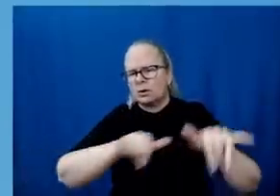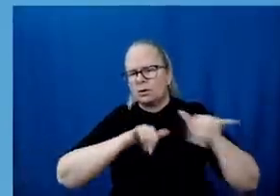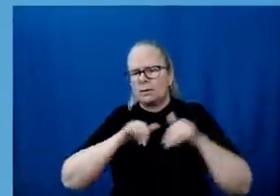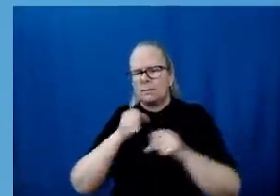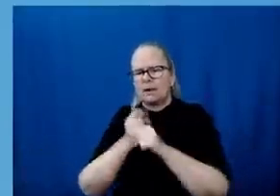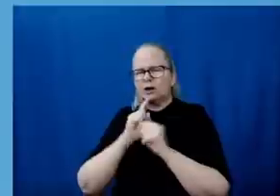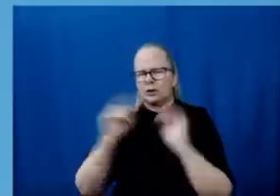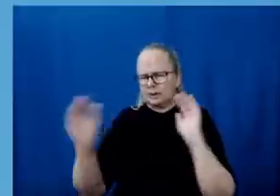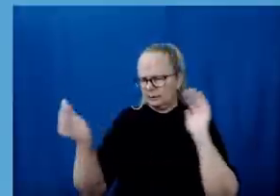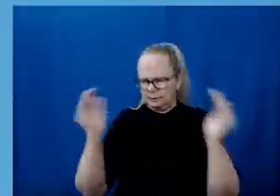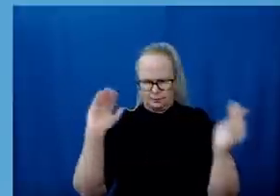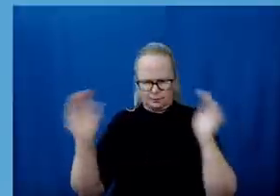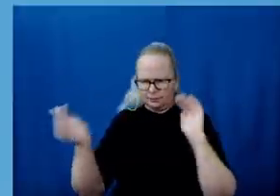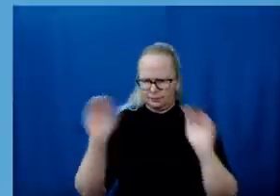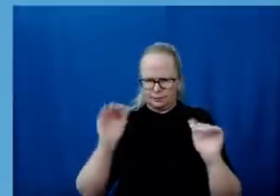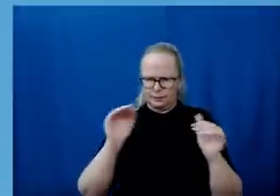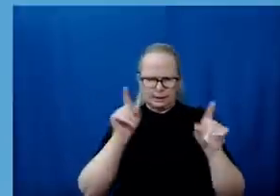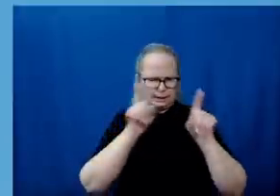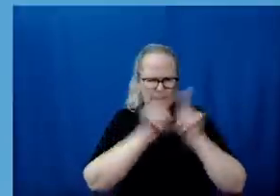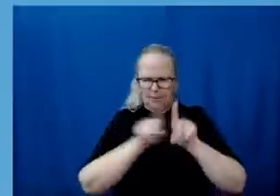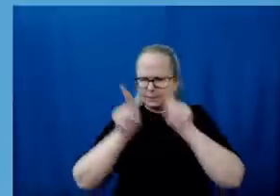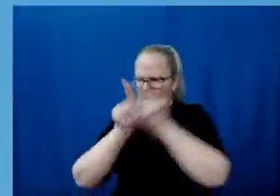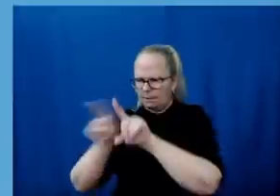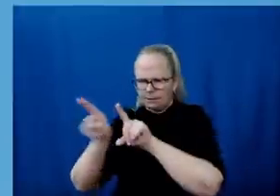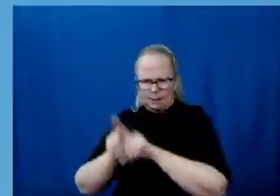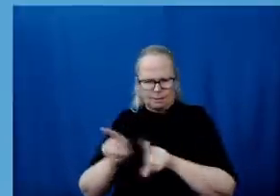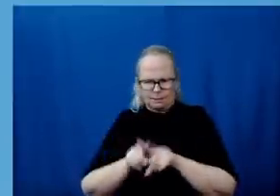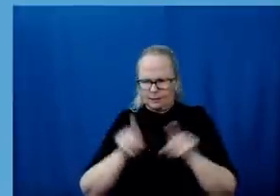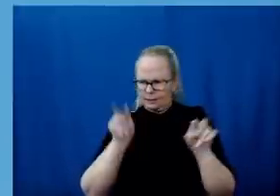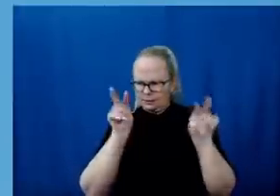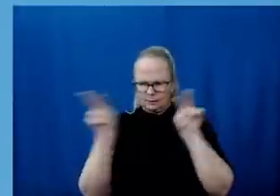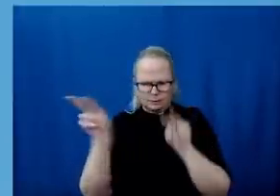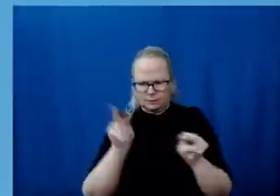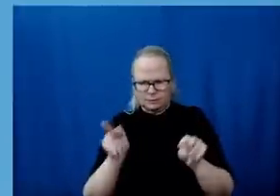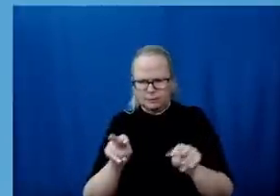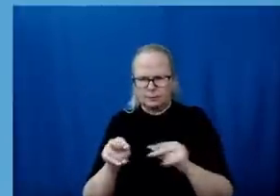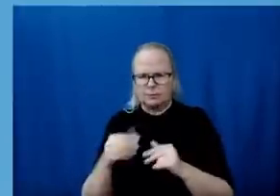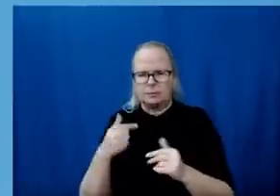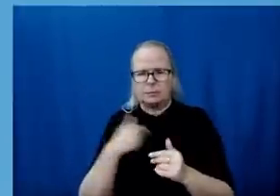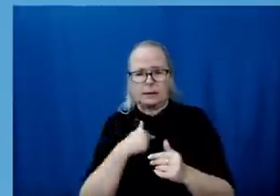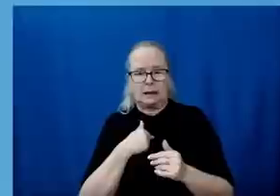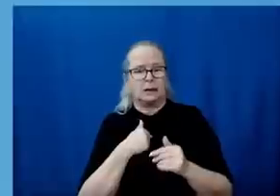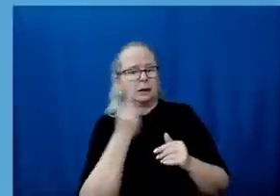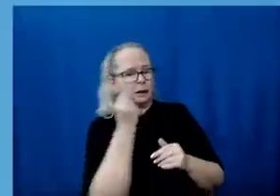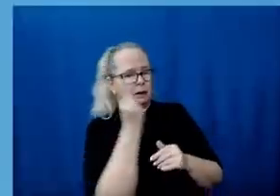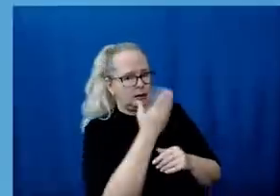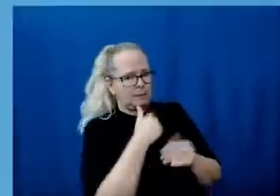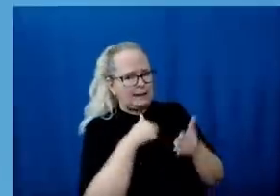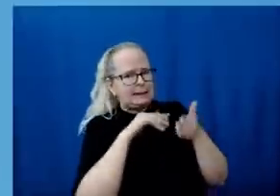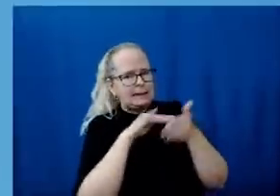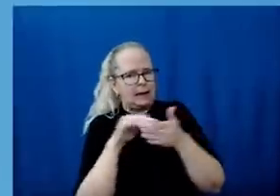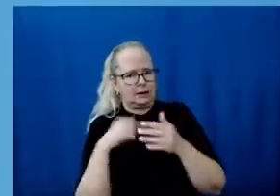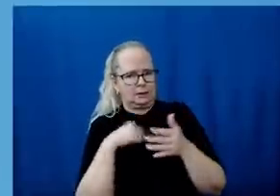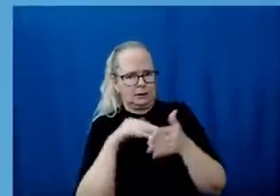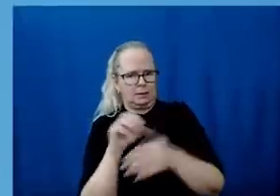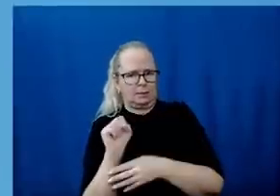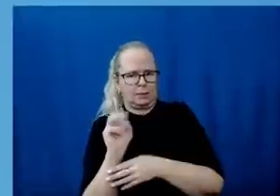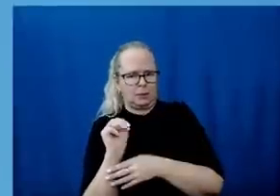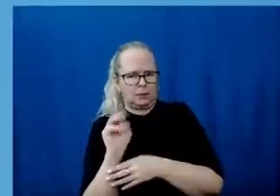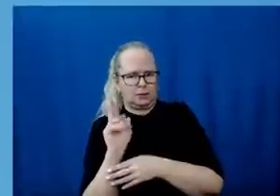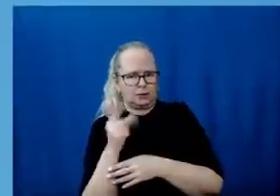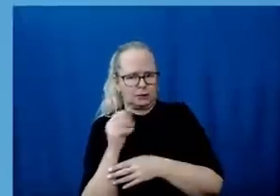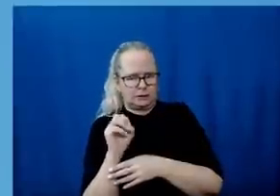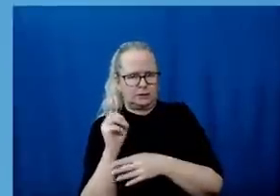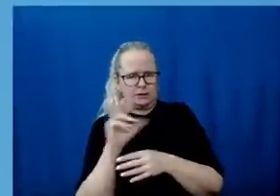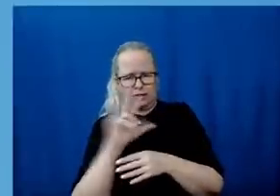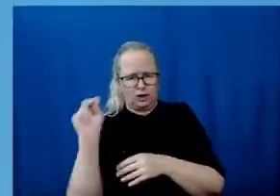can ensure that you're comparing apples to apples throughout the sampling process. That's why, you know, I've been doing sludge for 30 years,